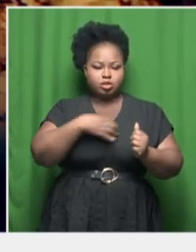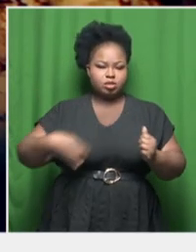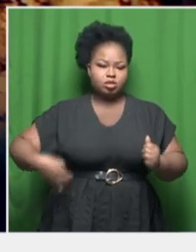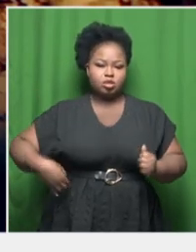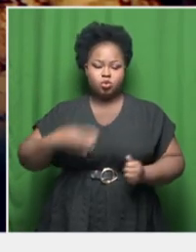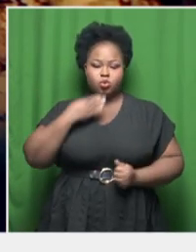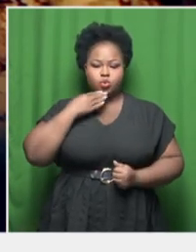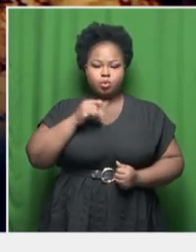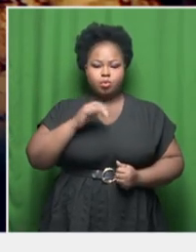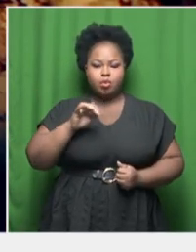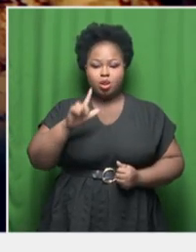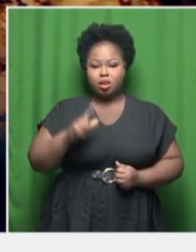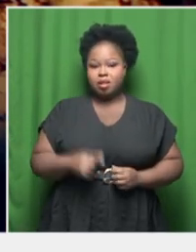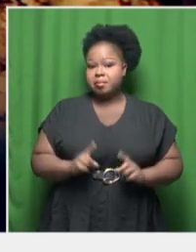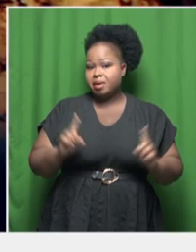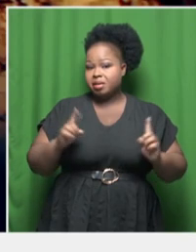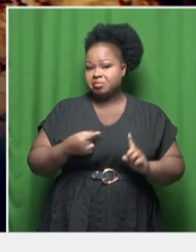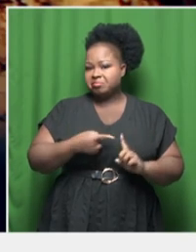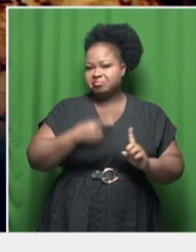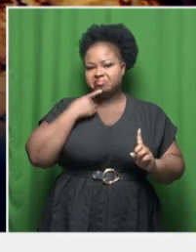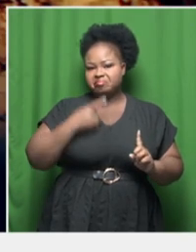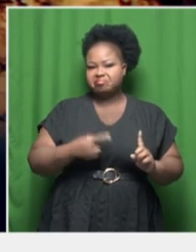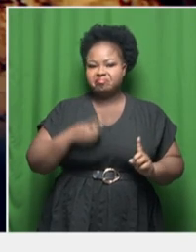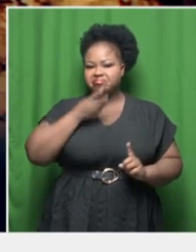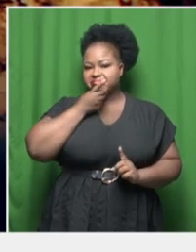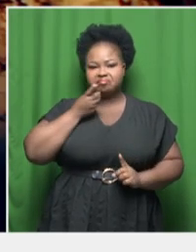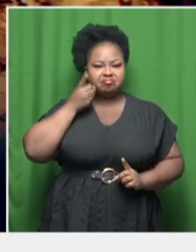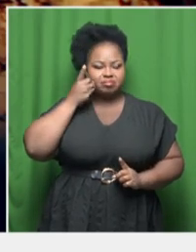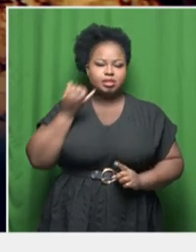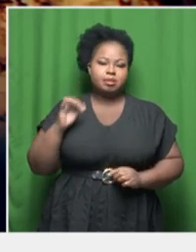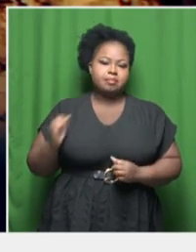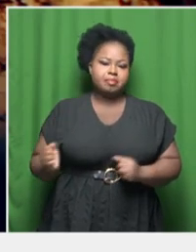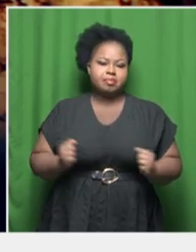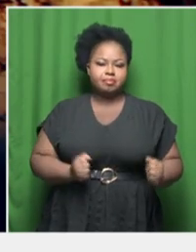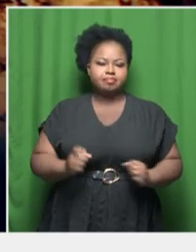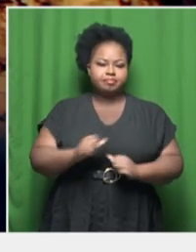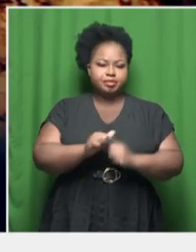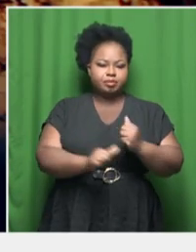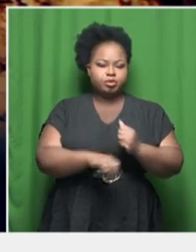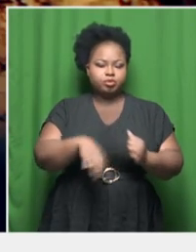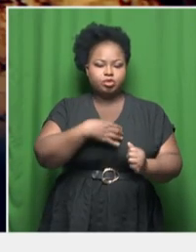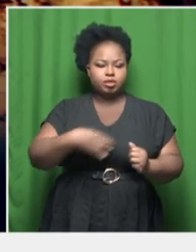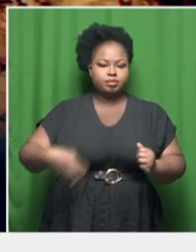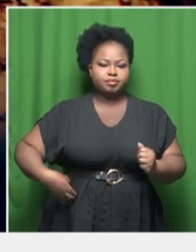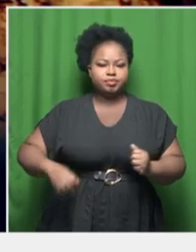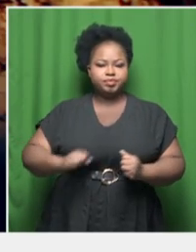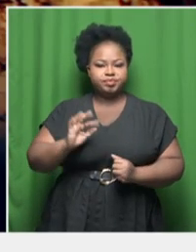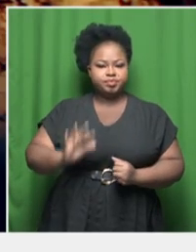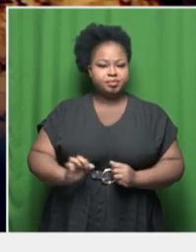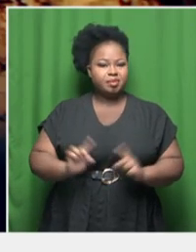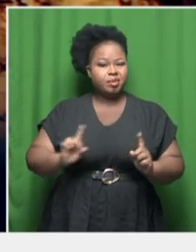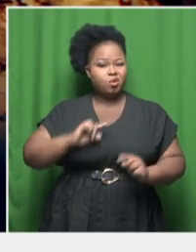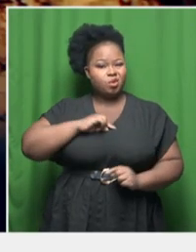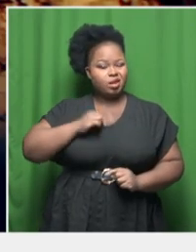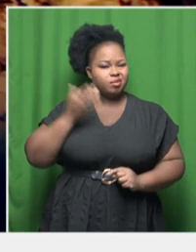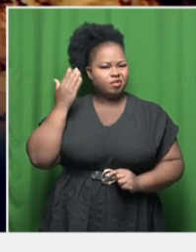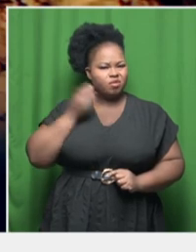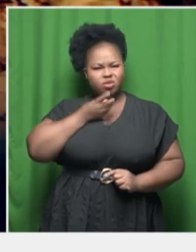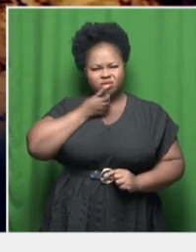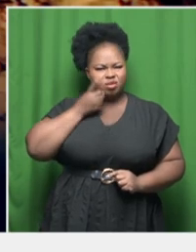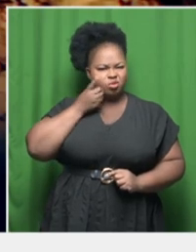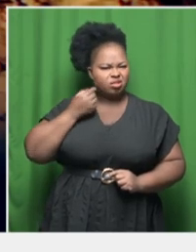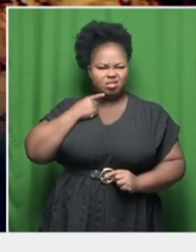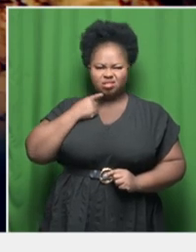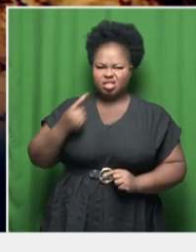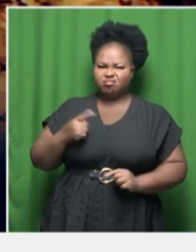Paul Mashatile. However, Mashatile says that David Mabuza is still the Deputy President of the country. And this despite Mabuza confirming